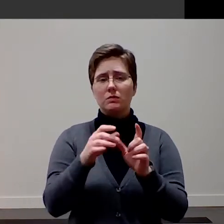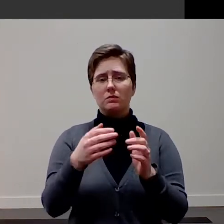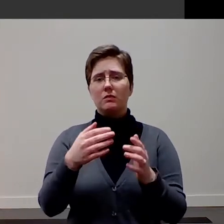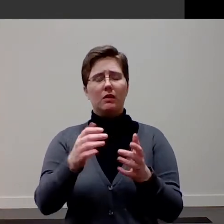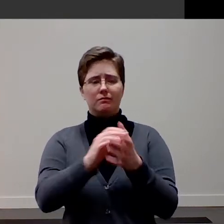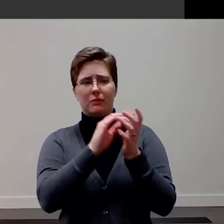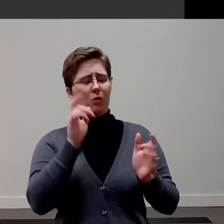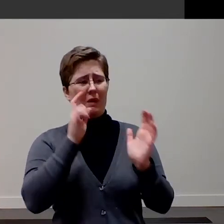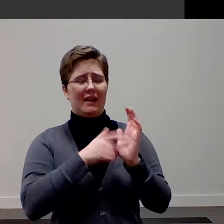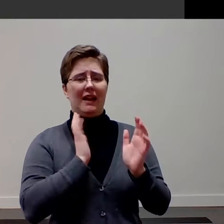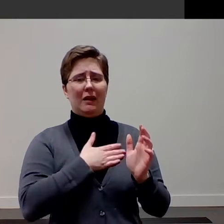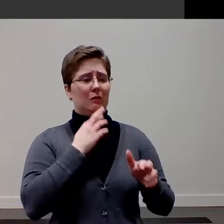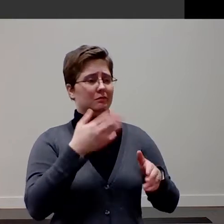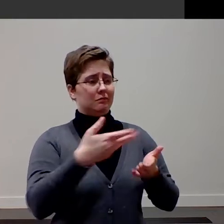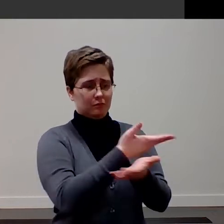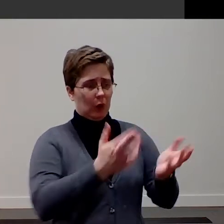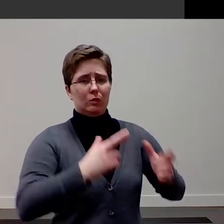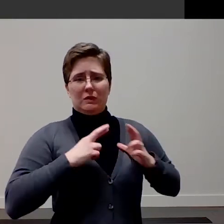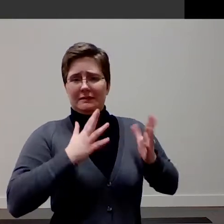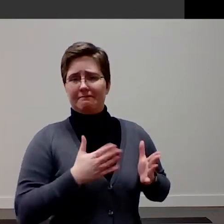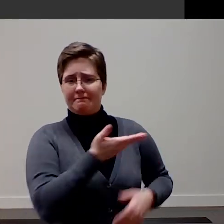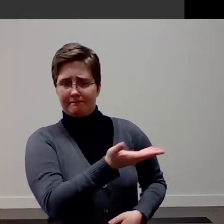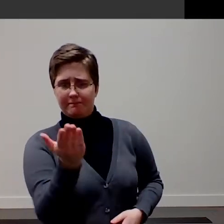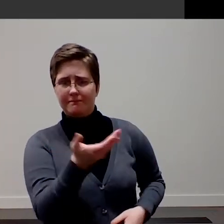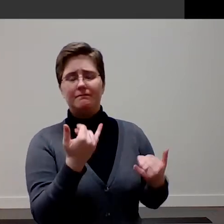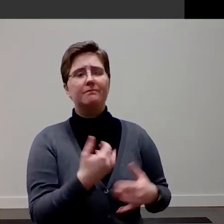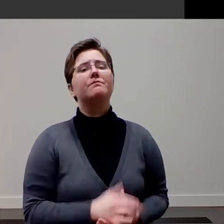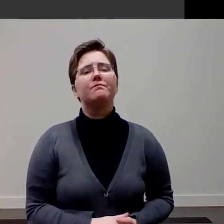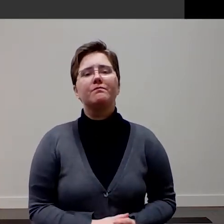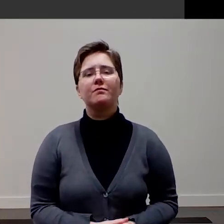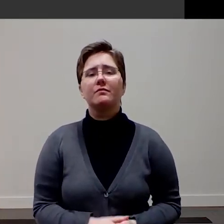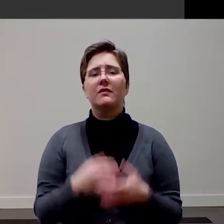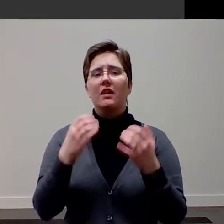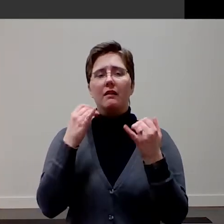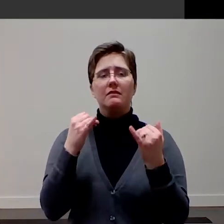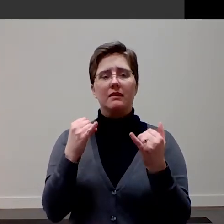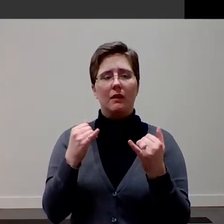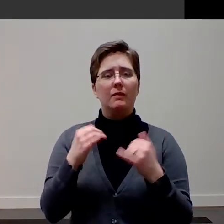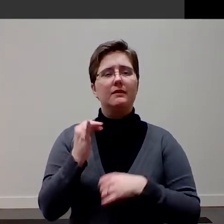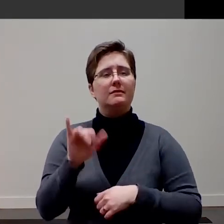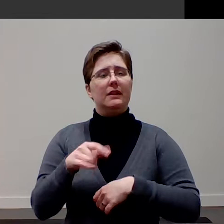our retirees as well. Now it's at that point in the